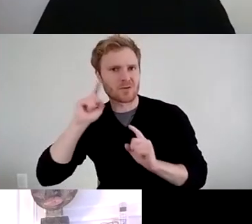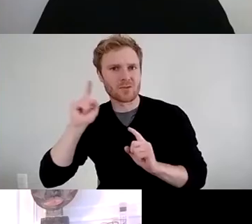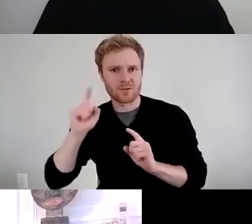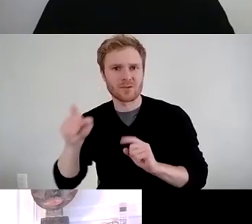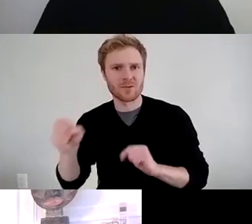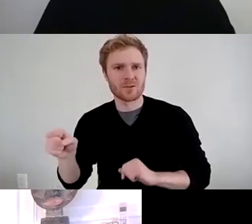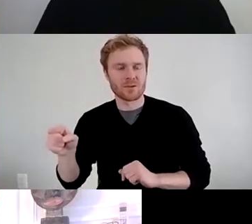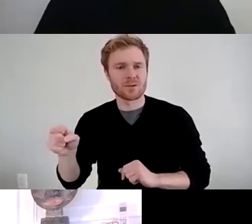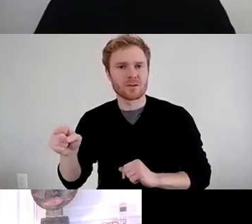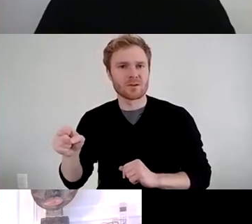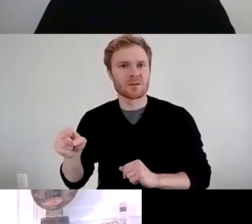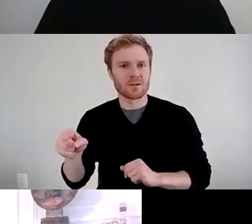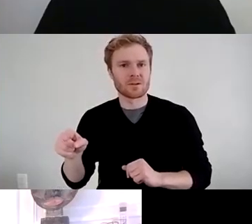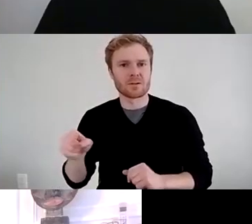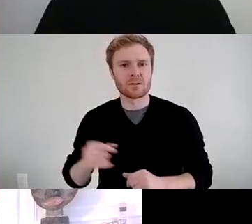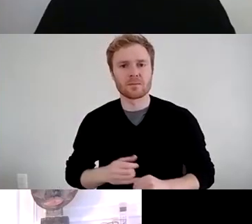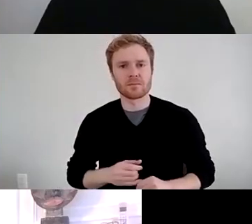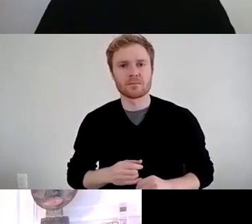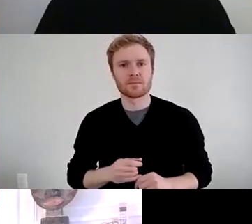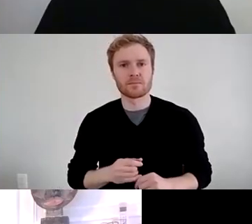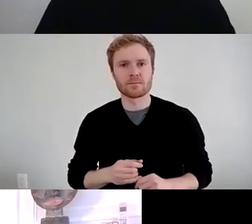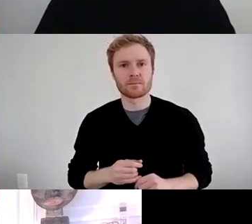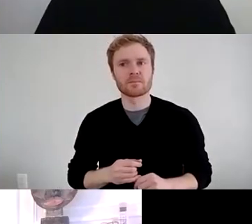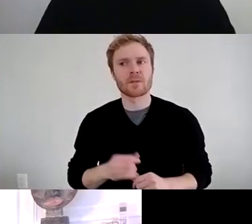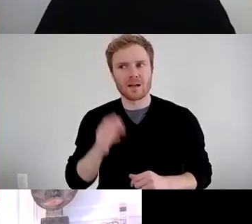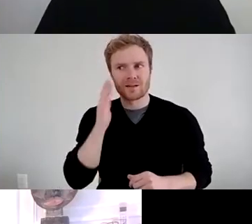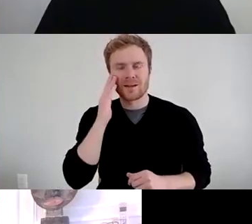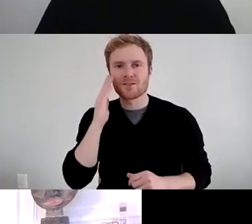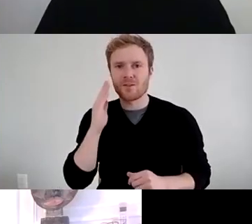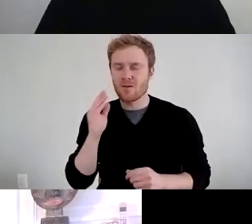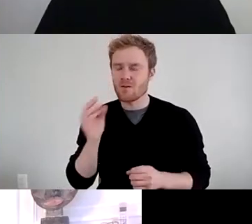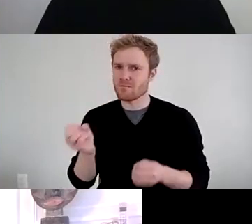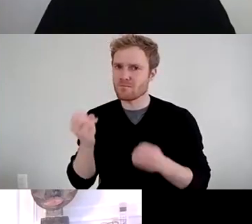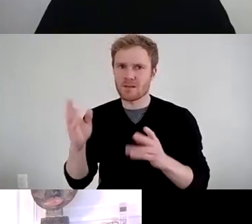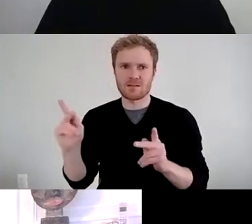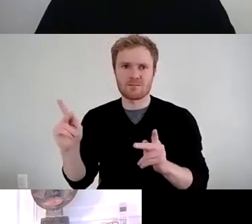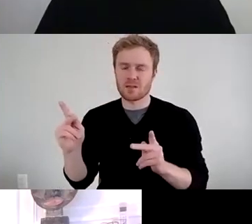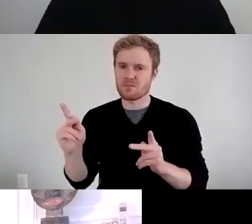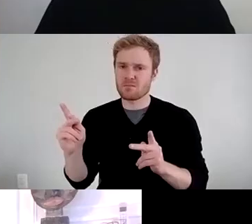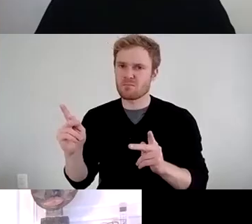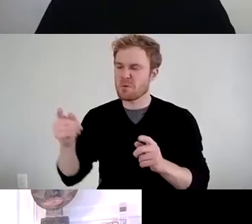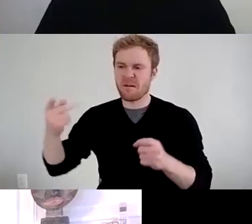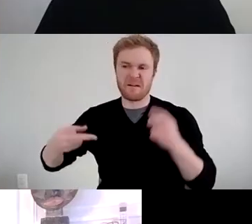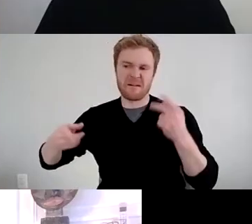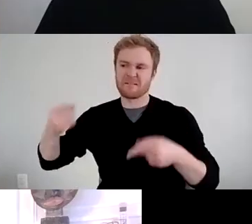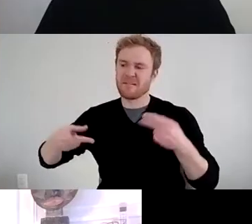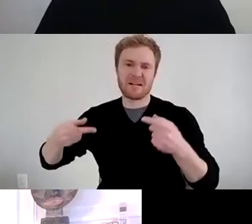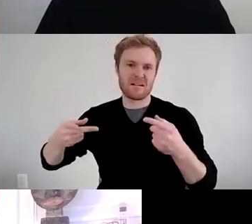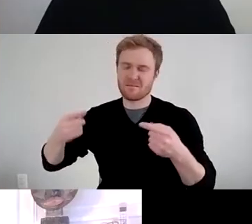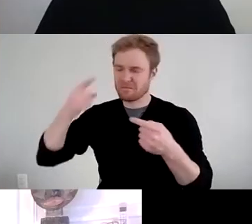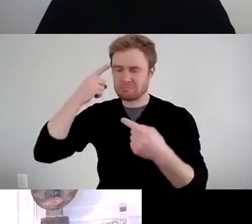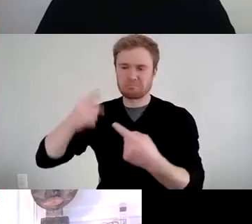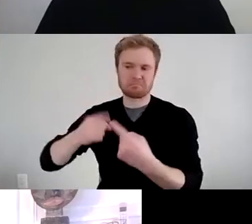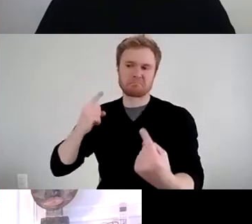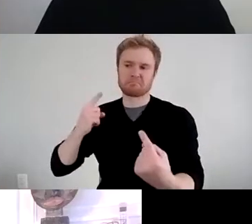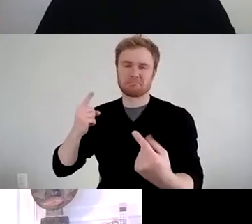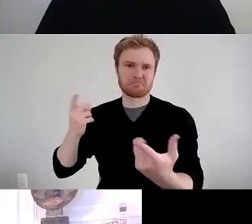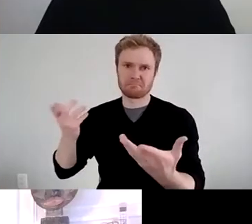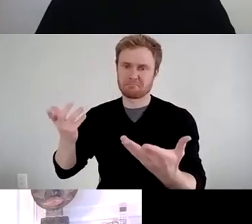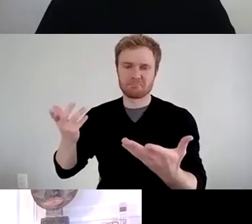not heard, and again, I'm just talking out loud with you. I have not heard anything from the city